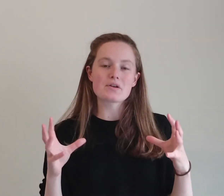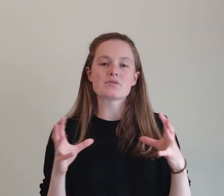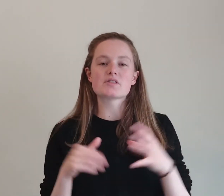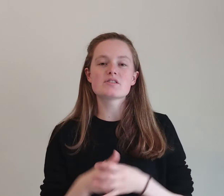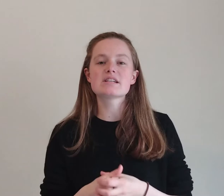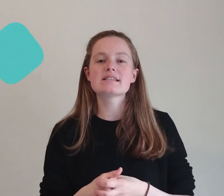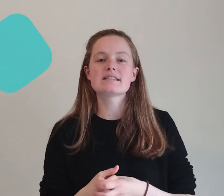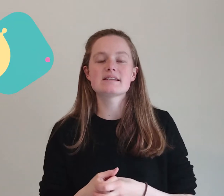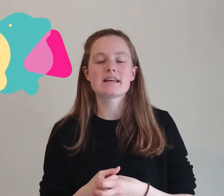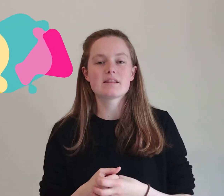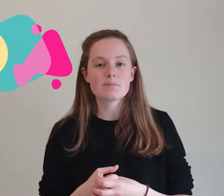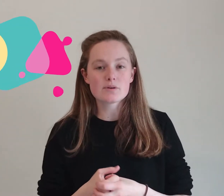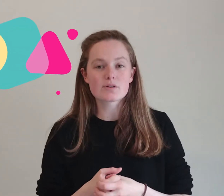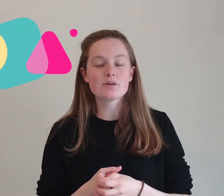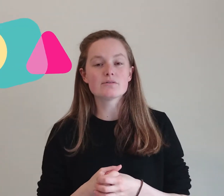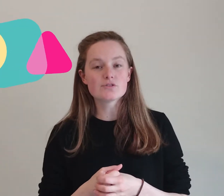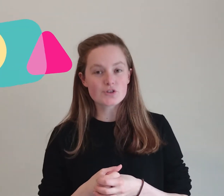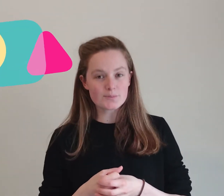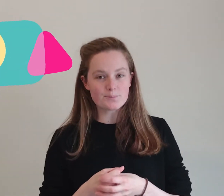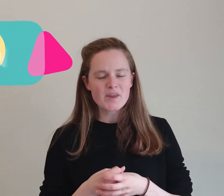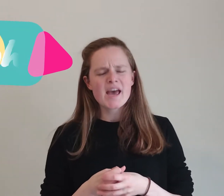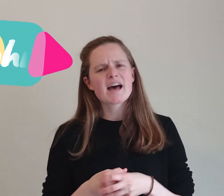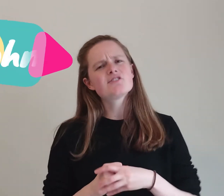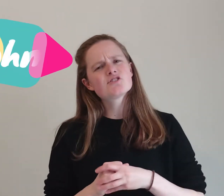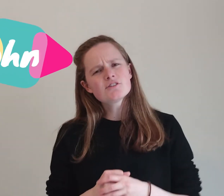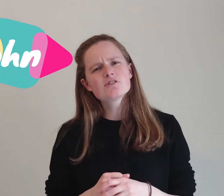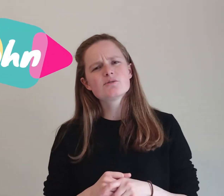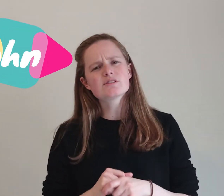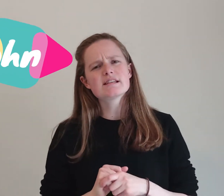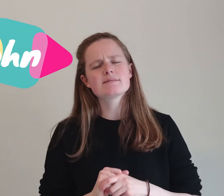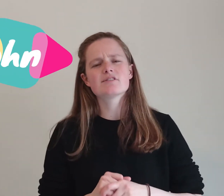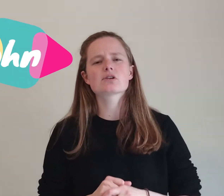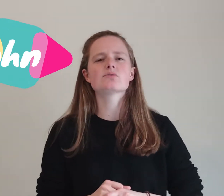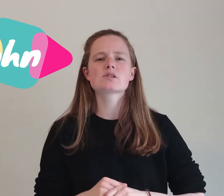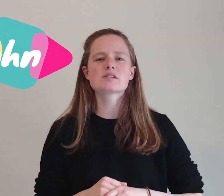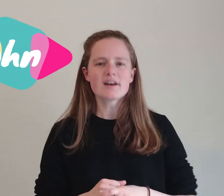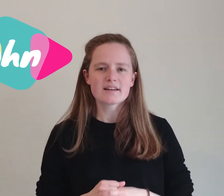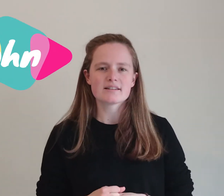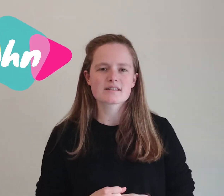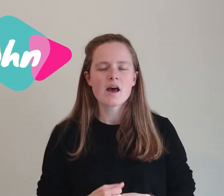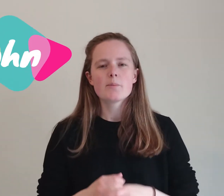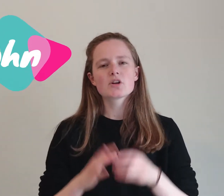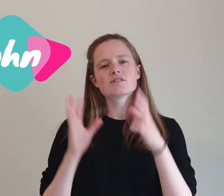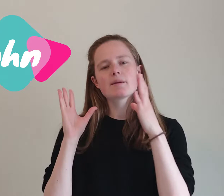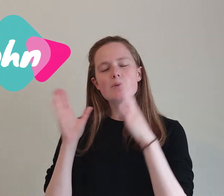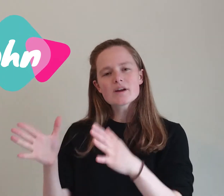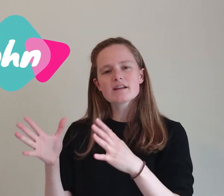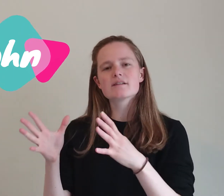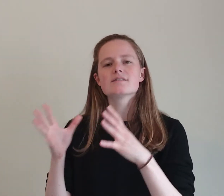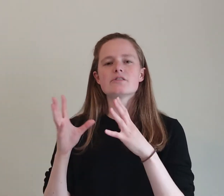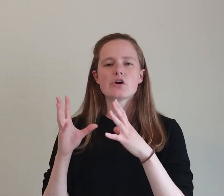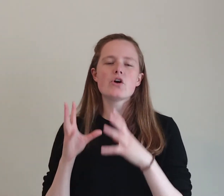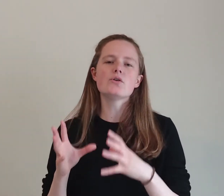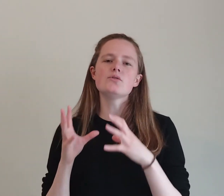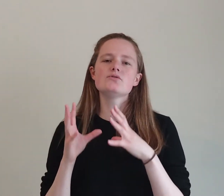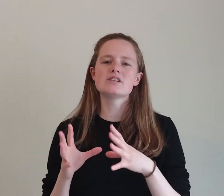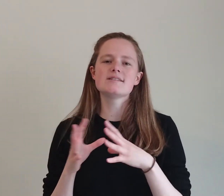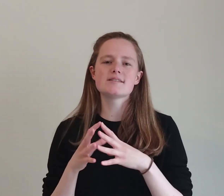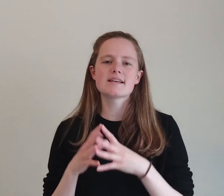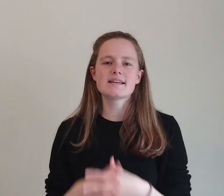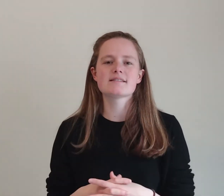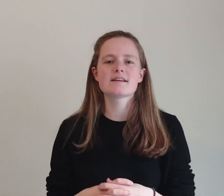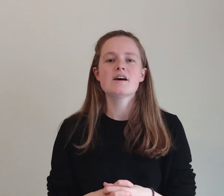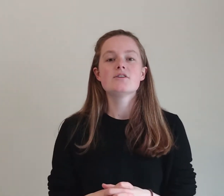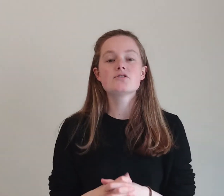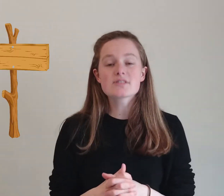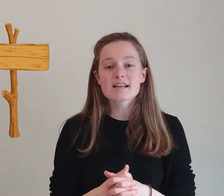of miracles that Jesus did in the book of John. And John calls these miracles signs because they point us to who